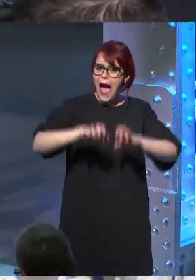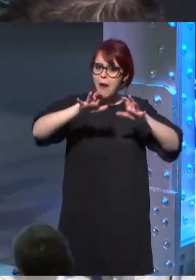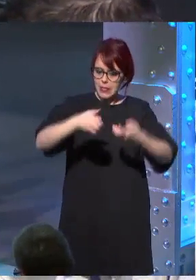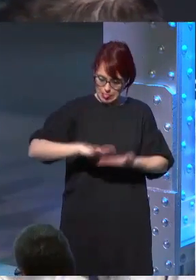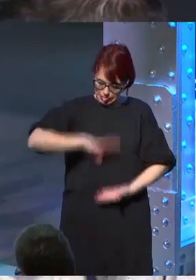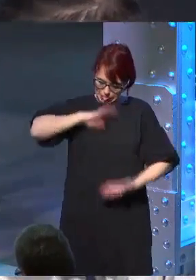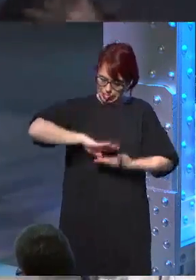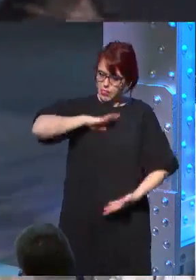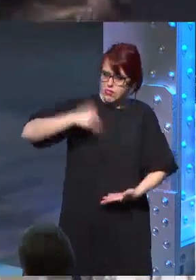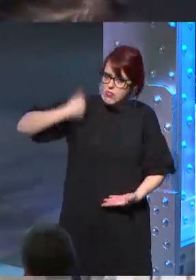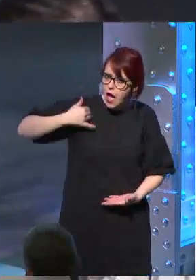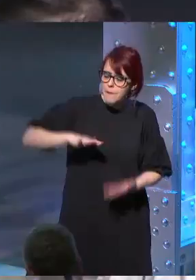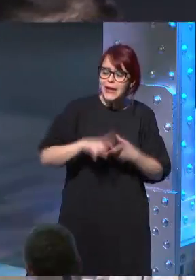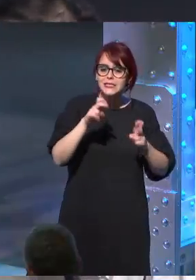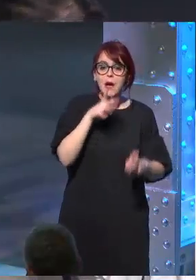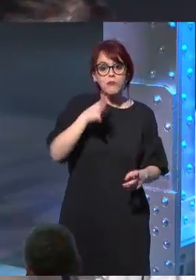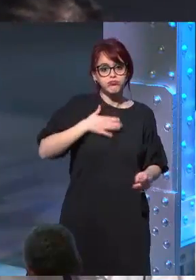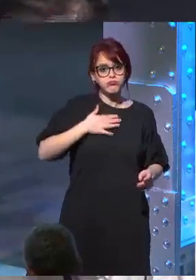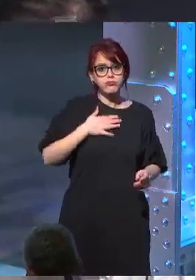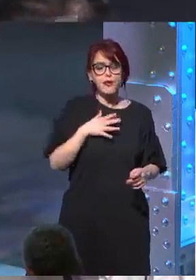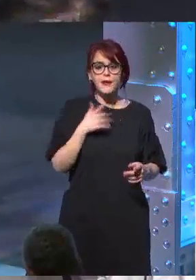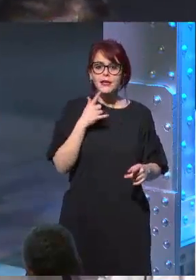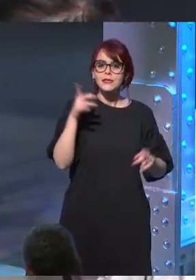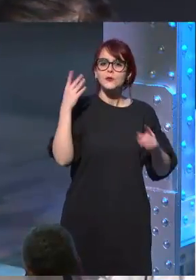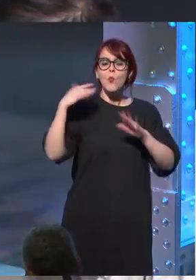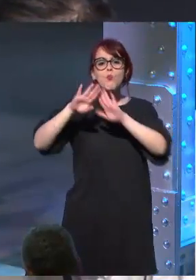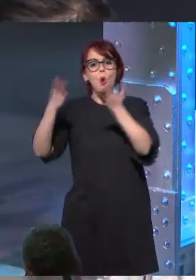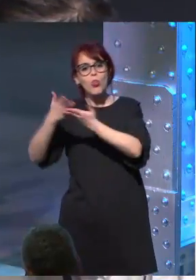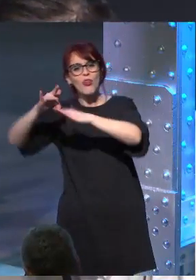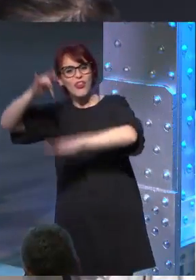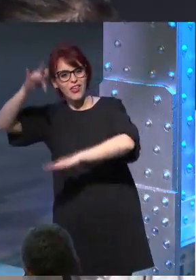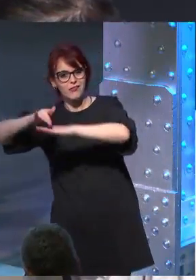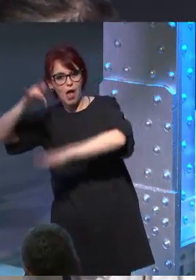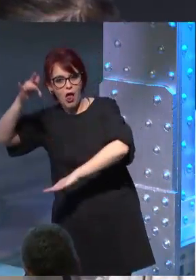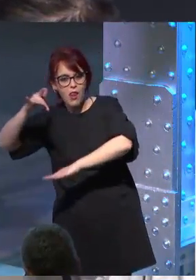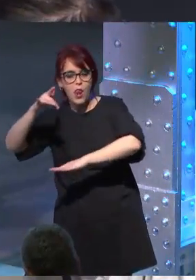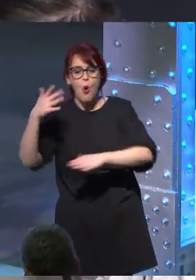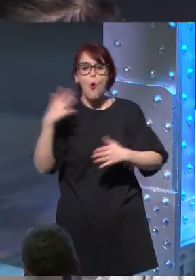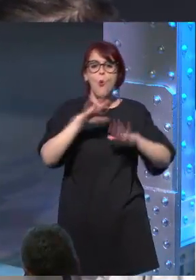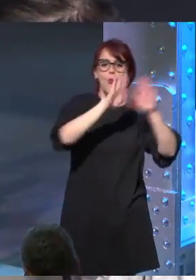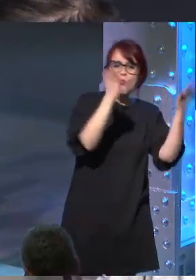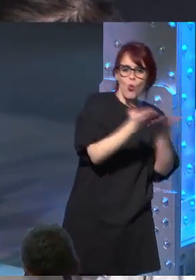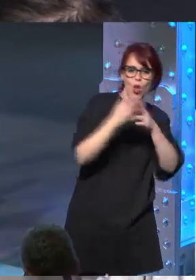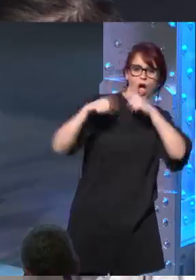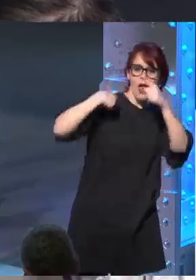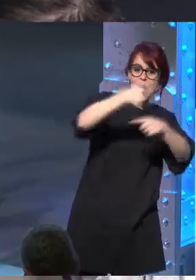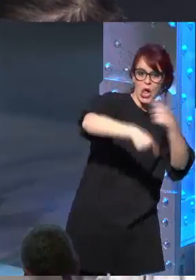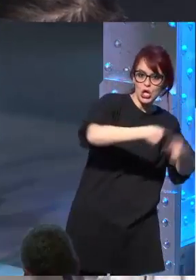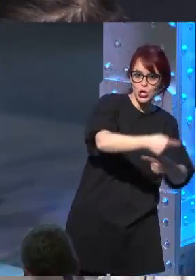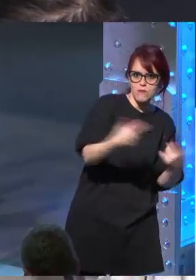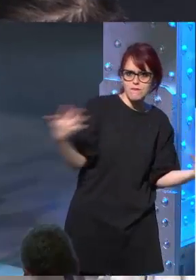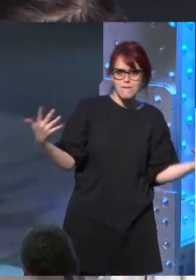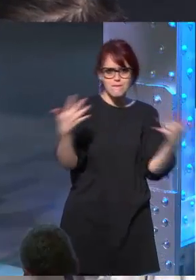don't want next generations to do the same thing. We might be in the middle between the analogical and